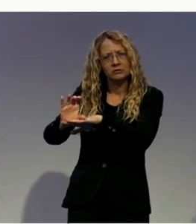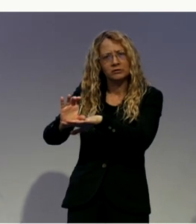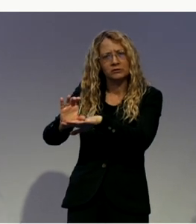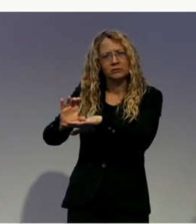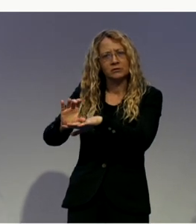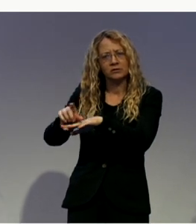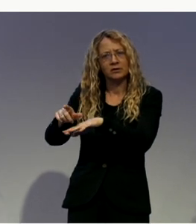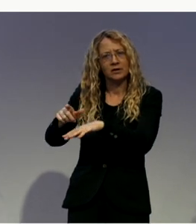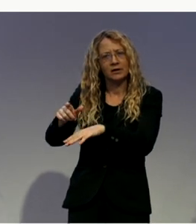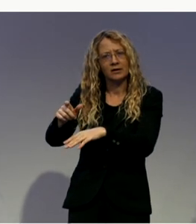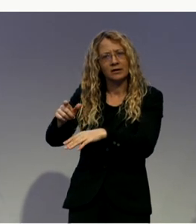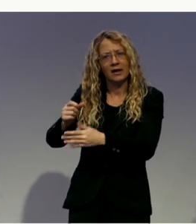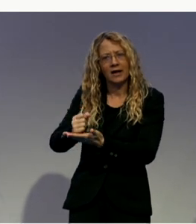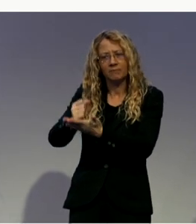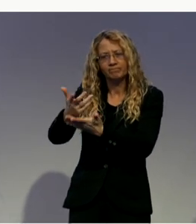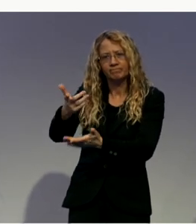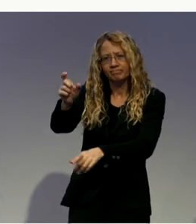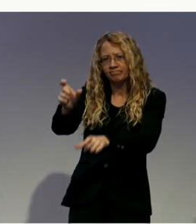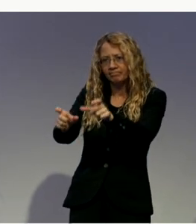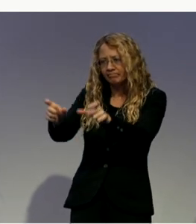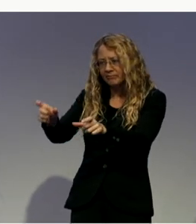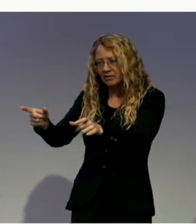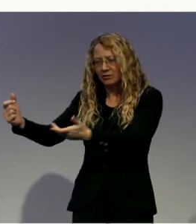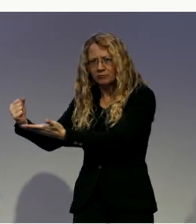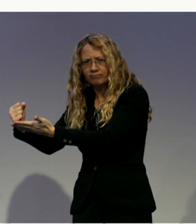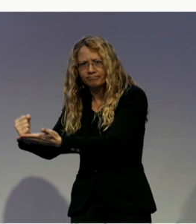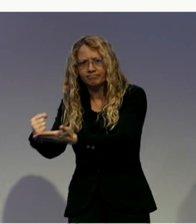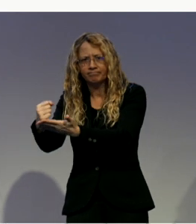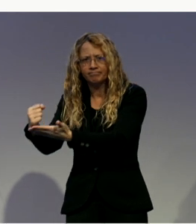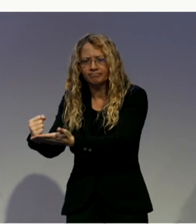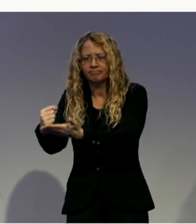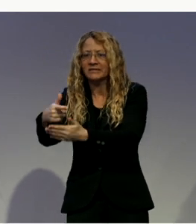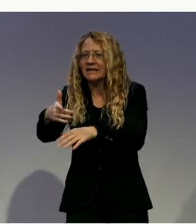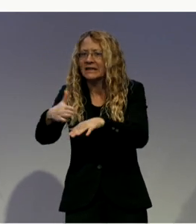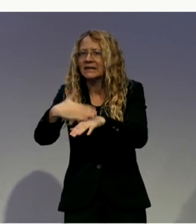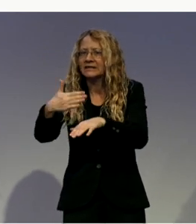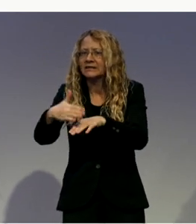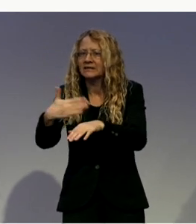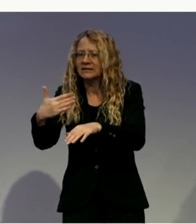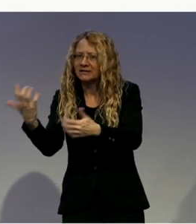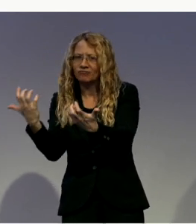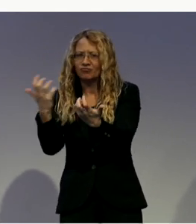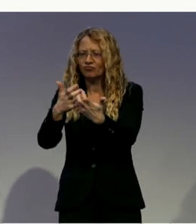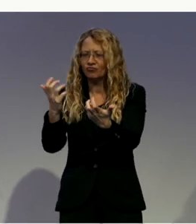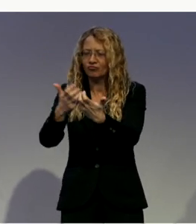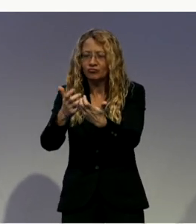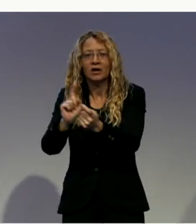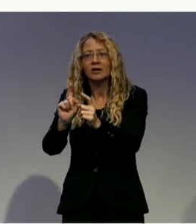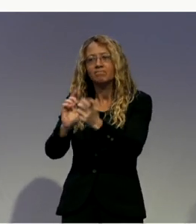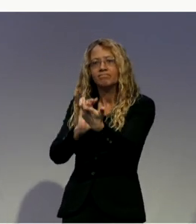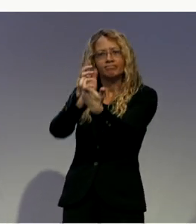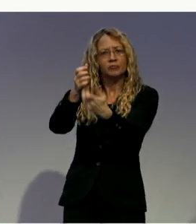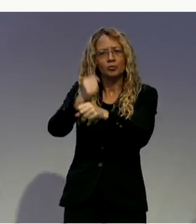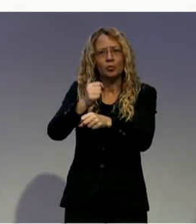The orientation process, the adaptation to the company, to the job itself, the job coaches